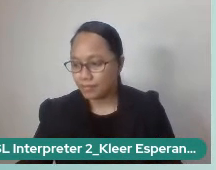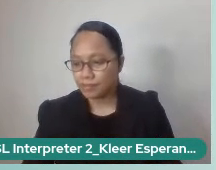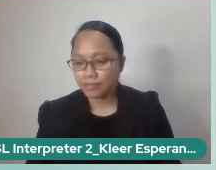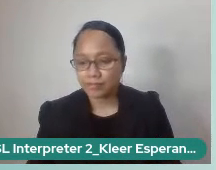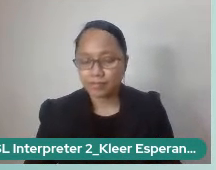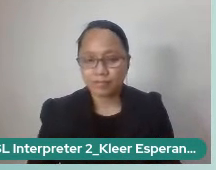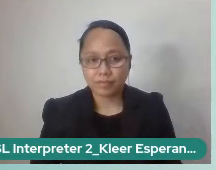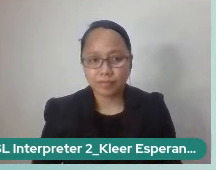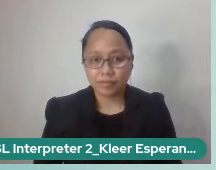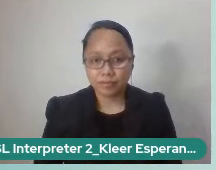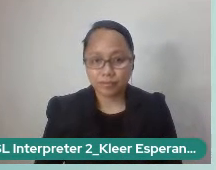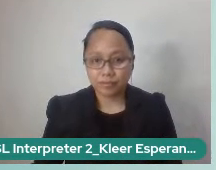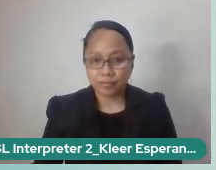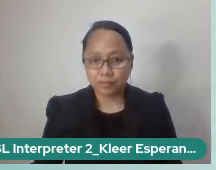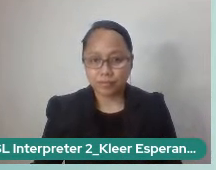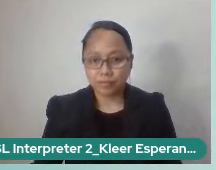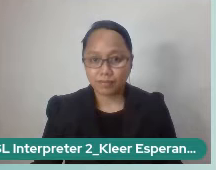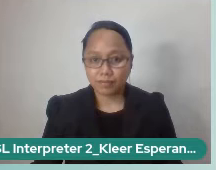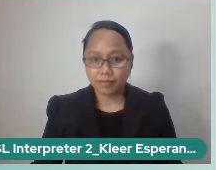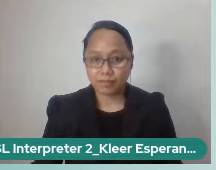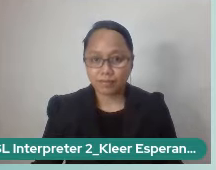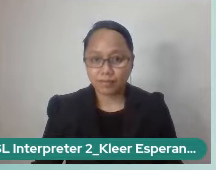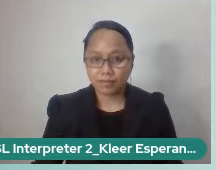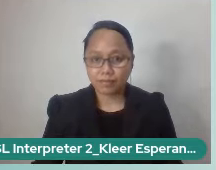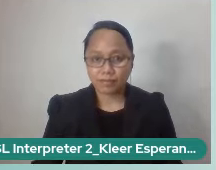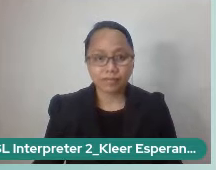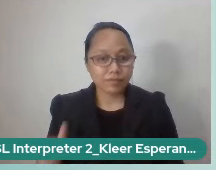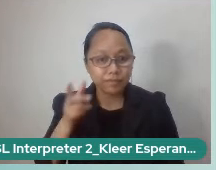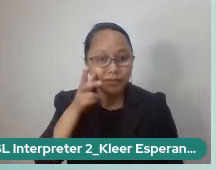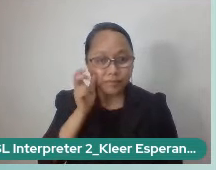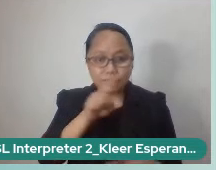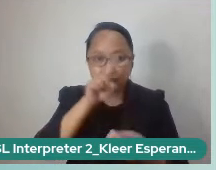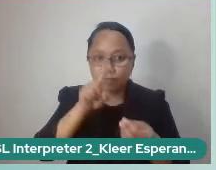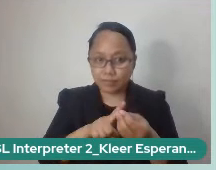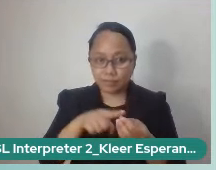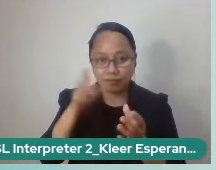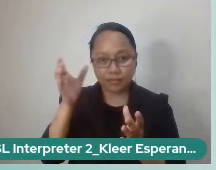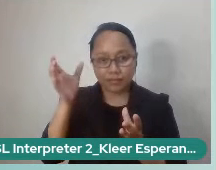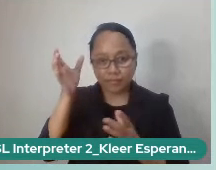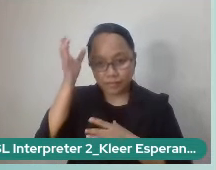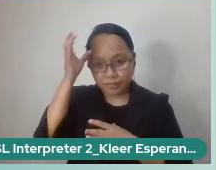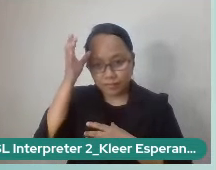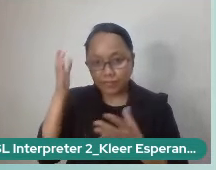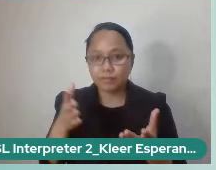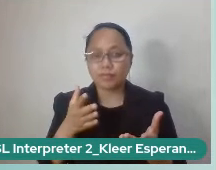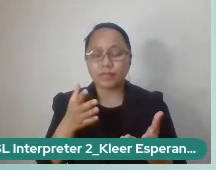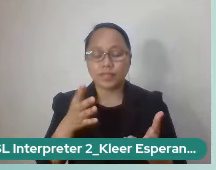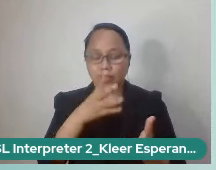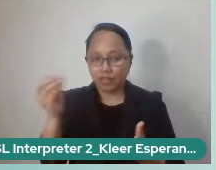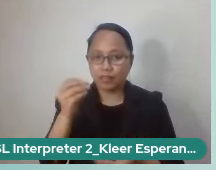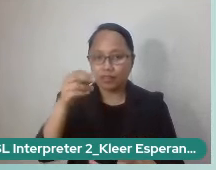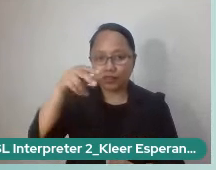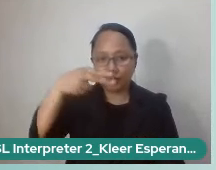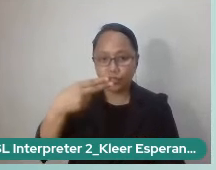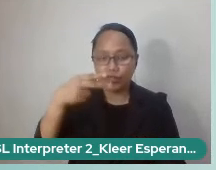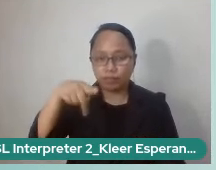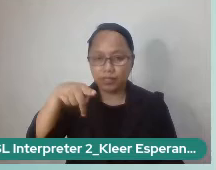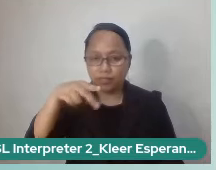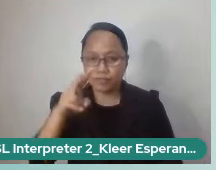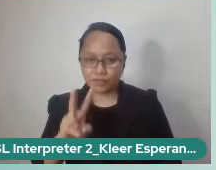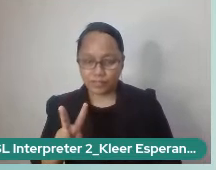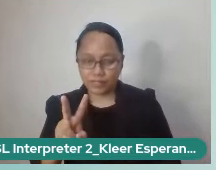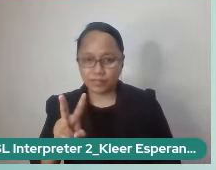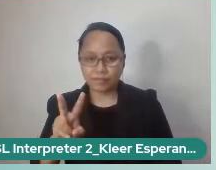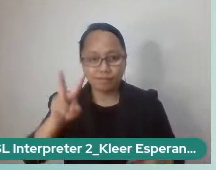here today to talk about global modelling for transfer of screening programs to HPV testing. I just want